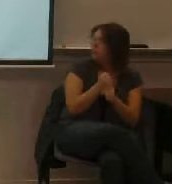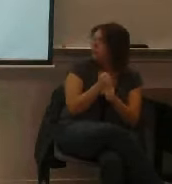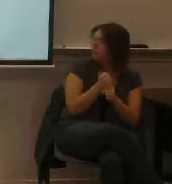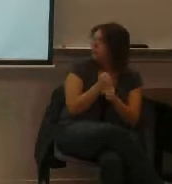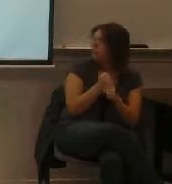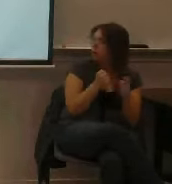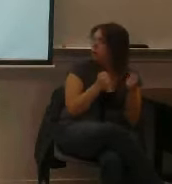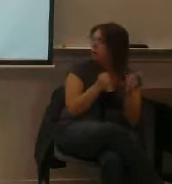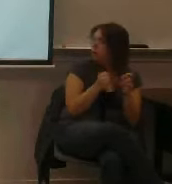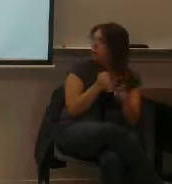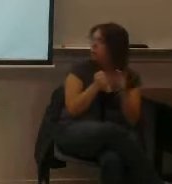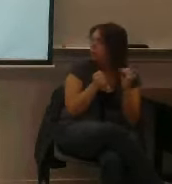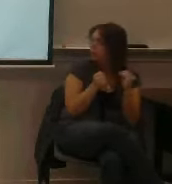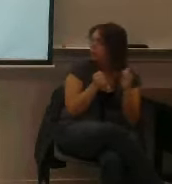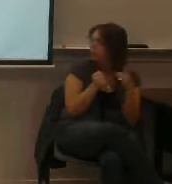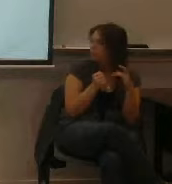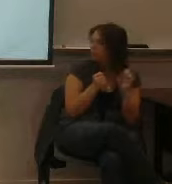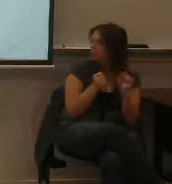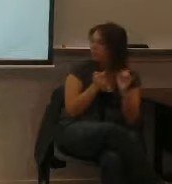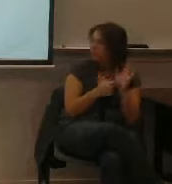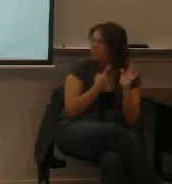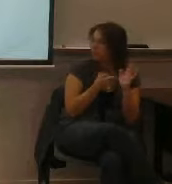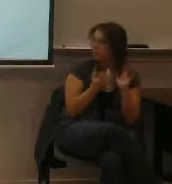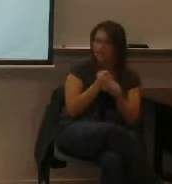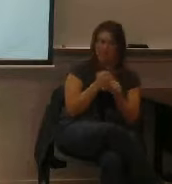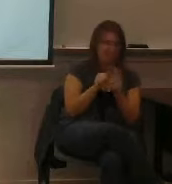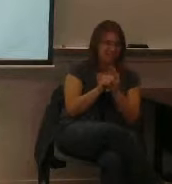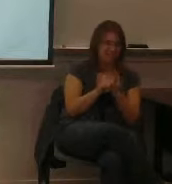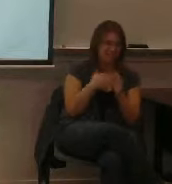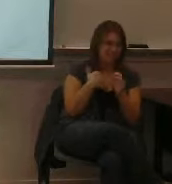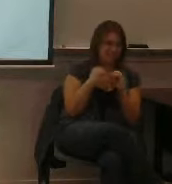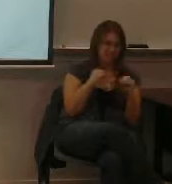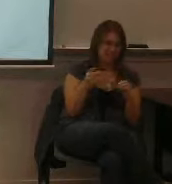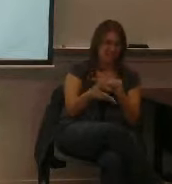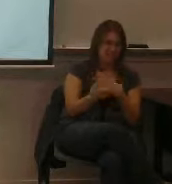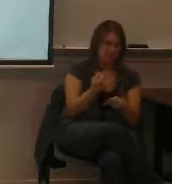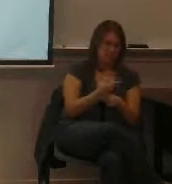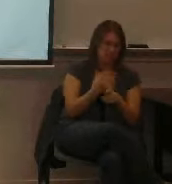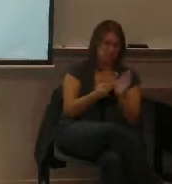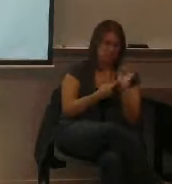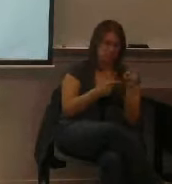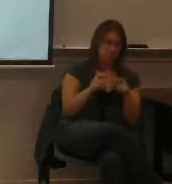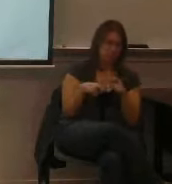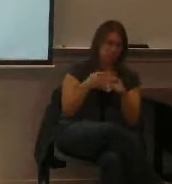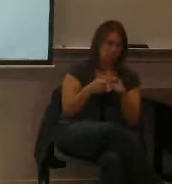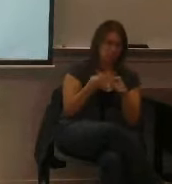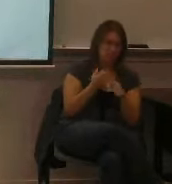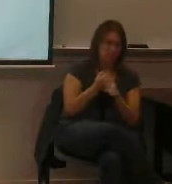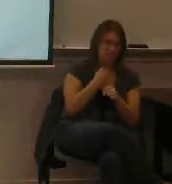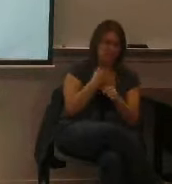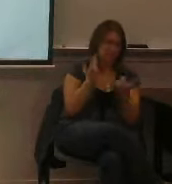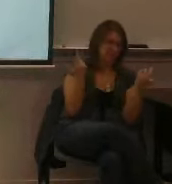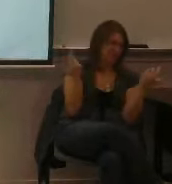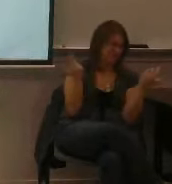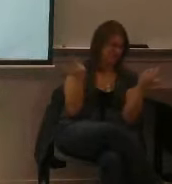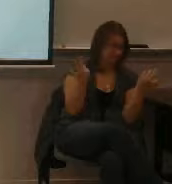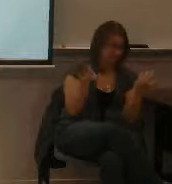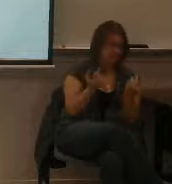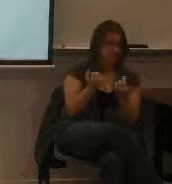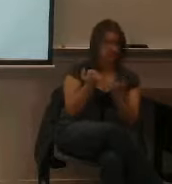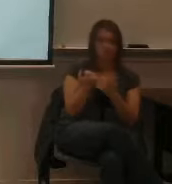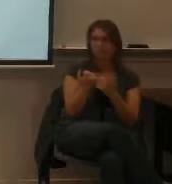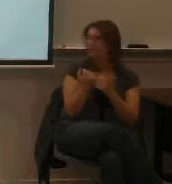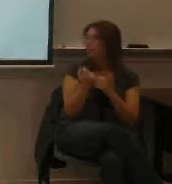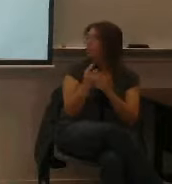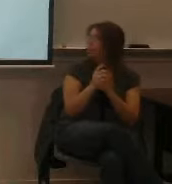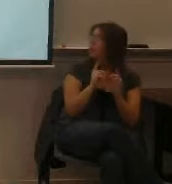one or no species, right? So sometimes you take a sample and there's just nothing there, right? Sometimes you go fishing and you get skunked. Sometimes,